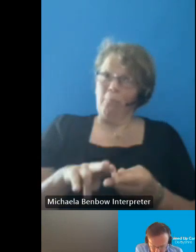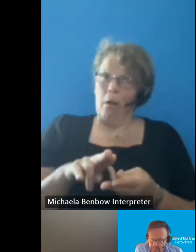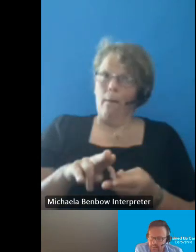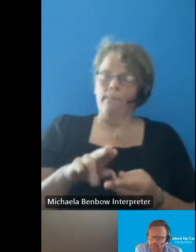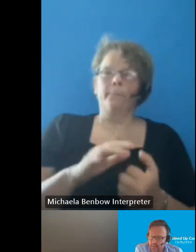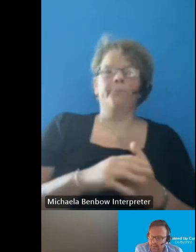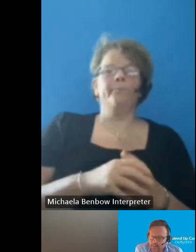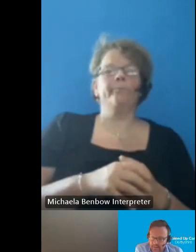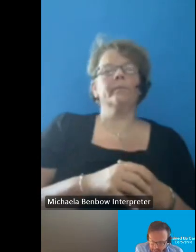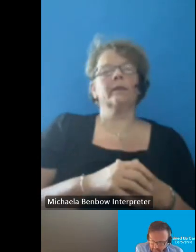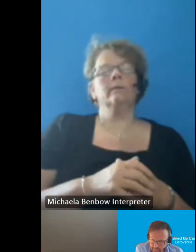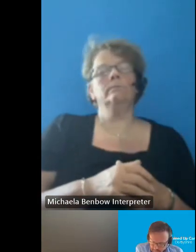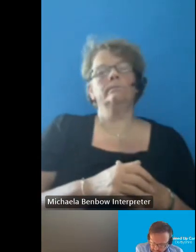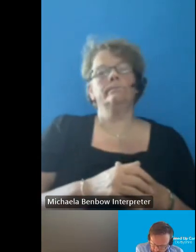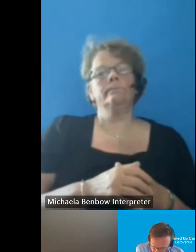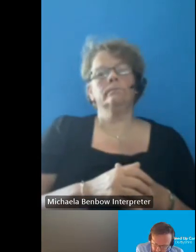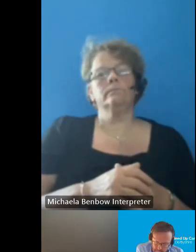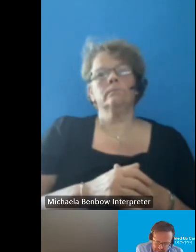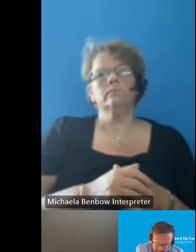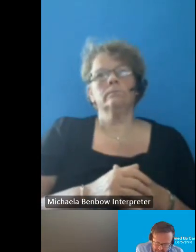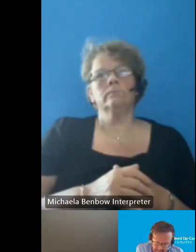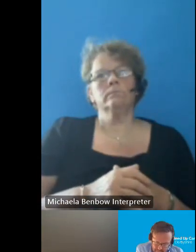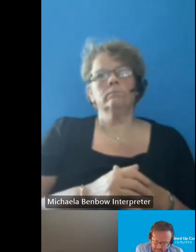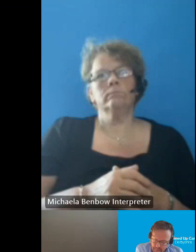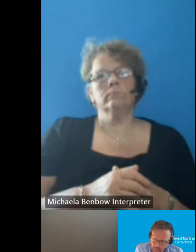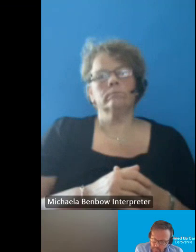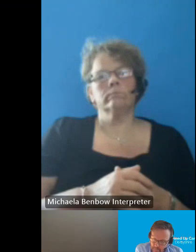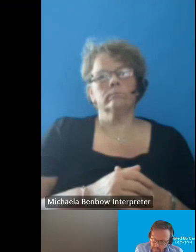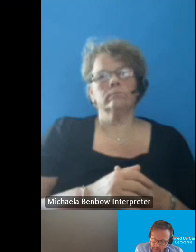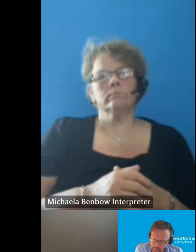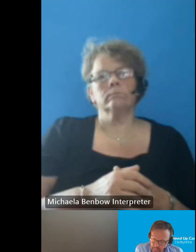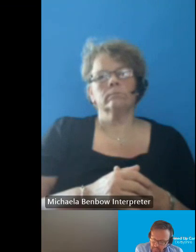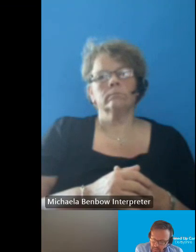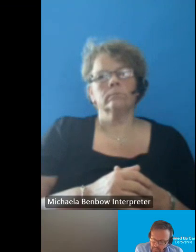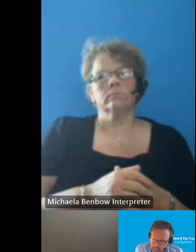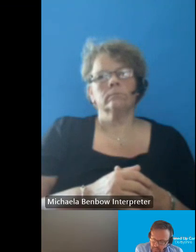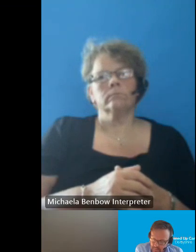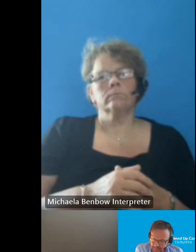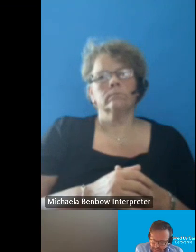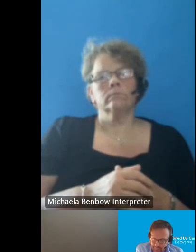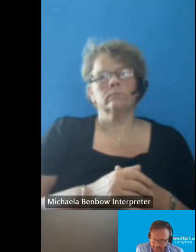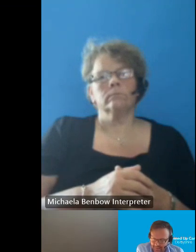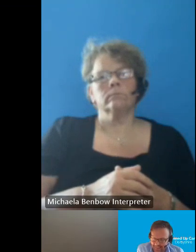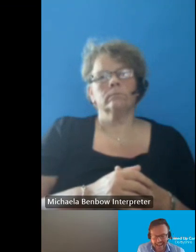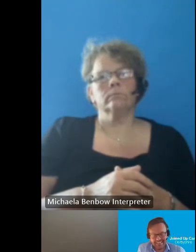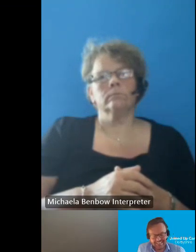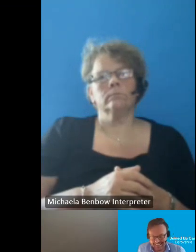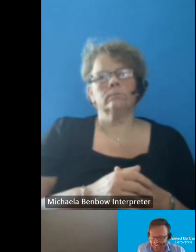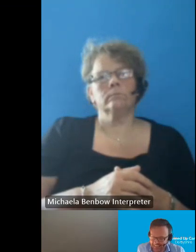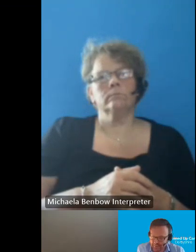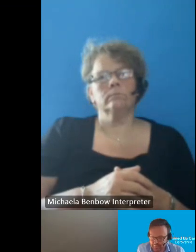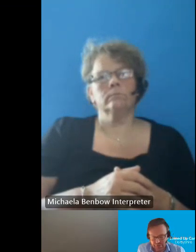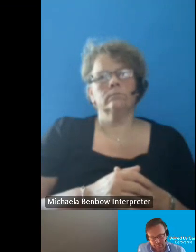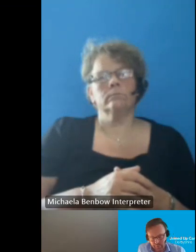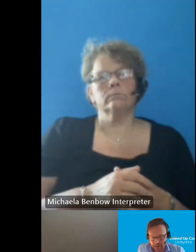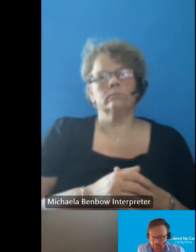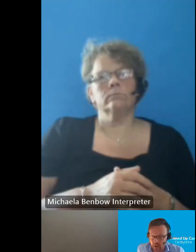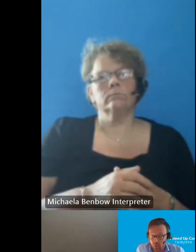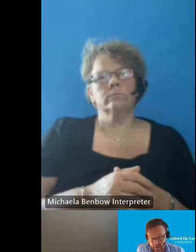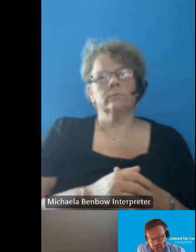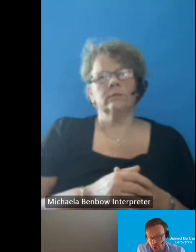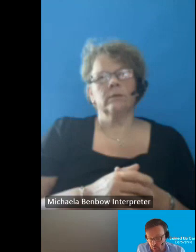But actually, and again, coming from the space of kind of a candid kind of view